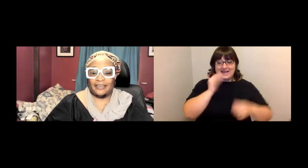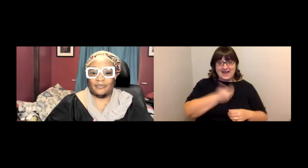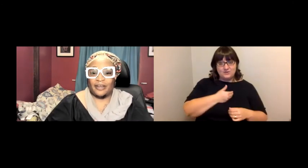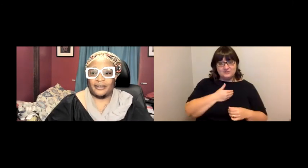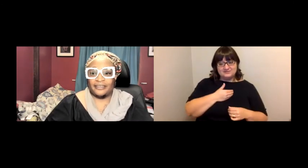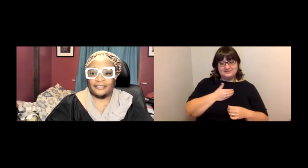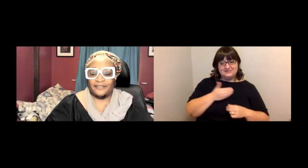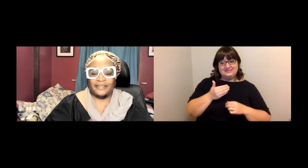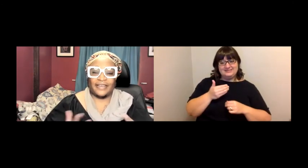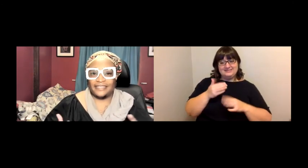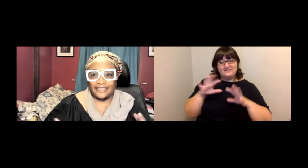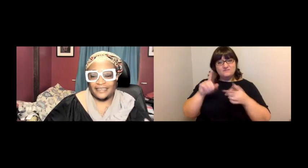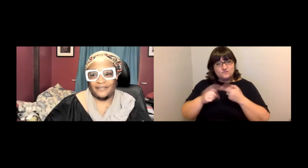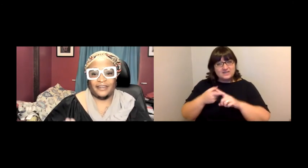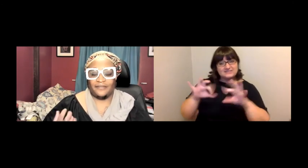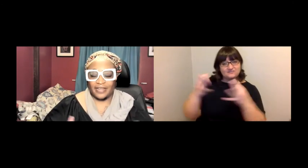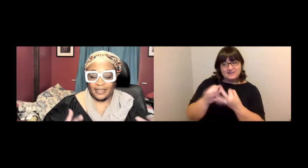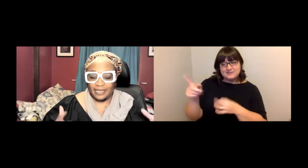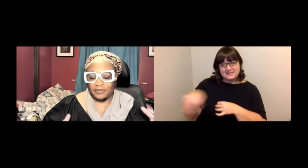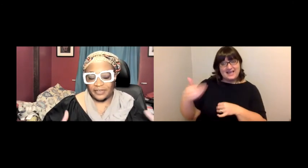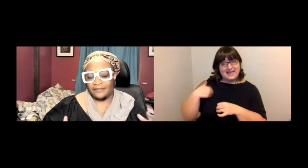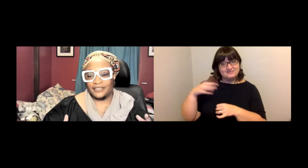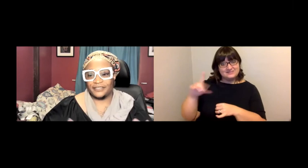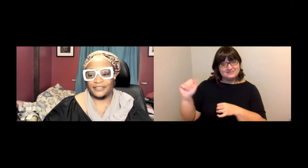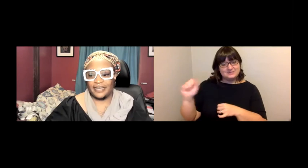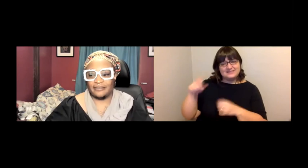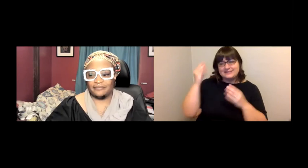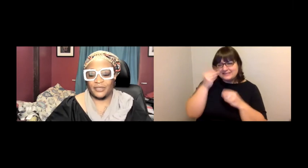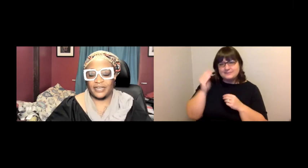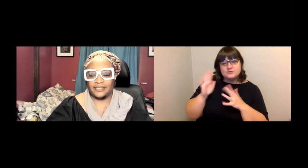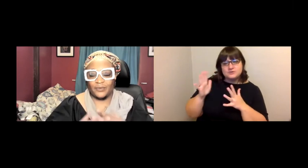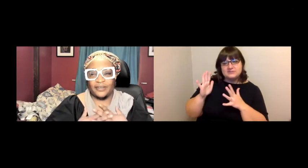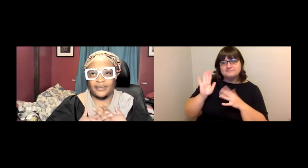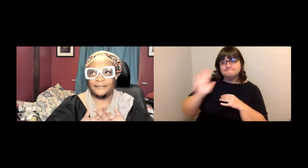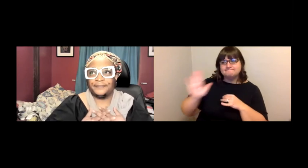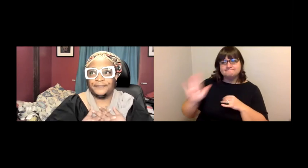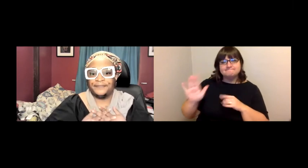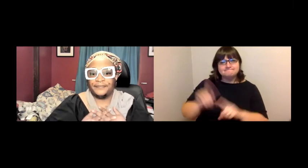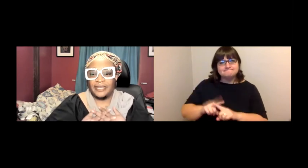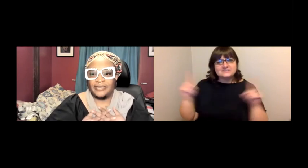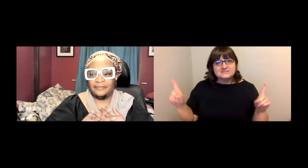really are very faceted and very can be very fractal, can create more